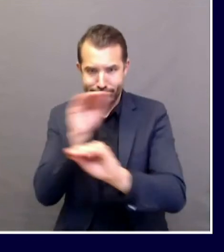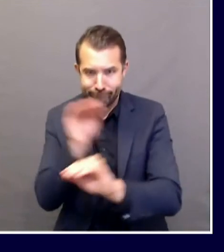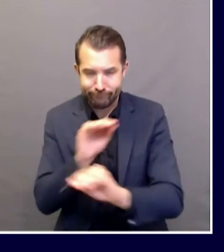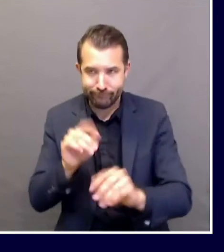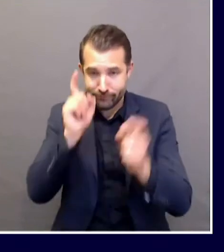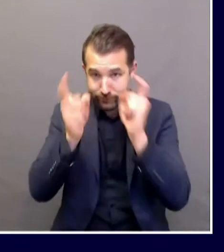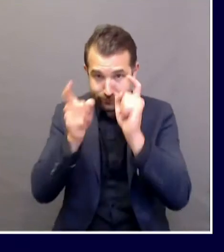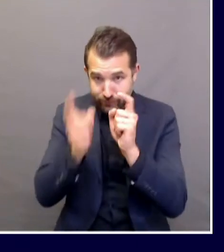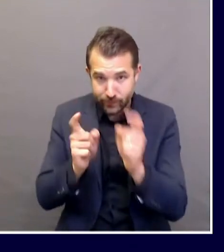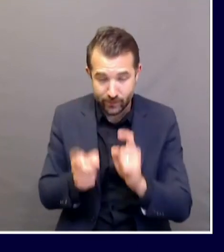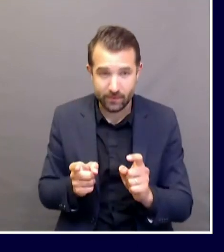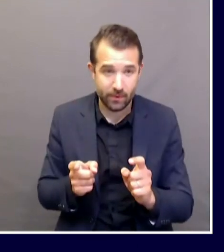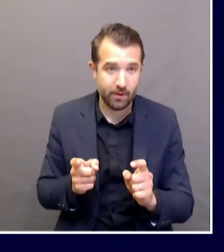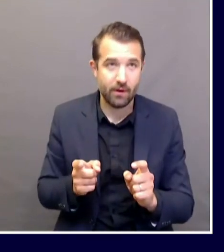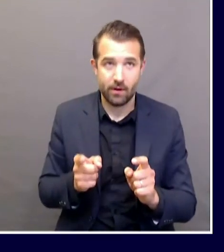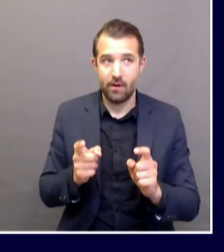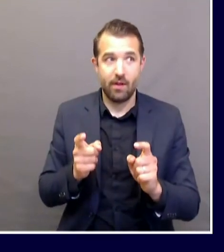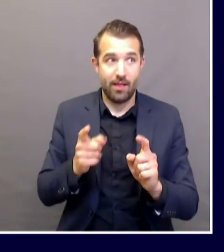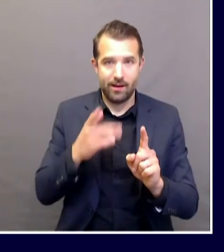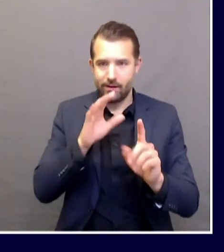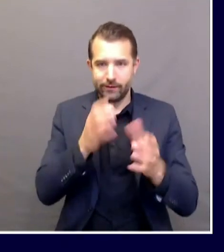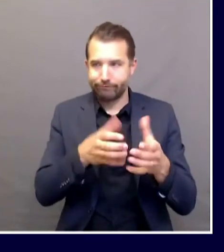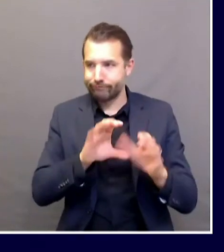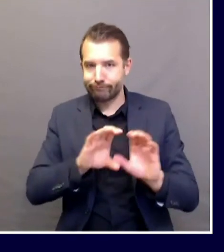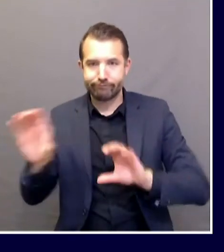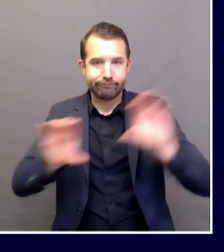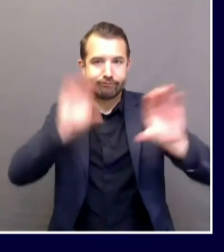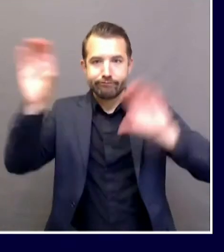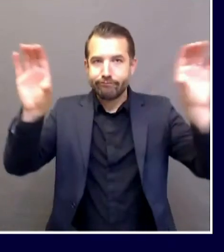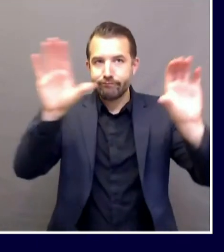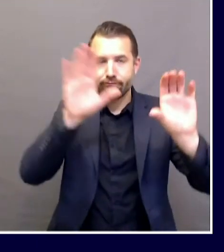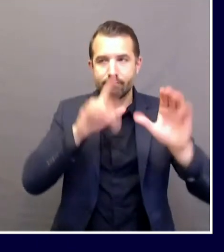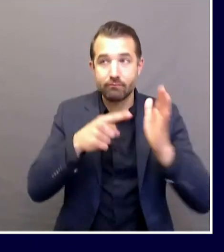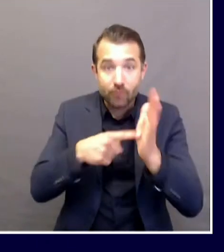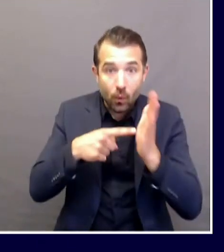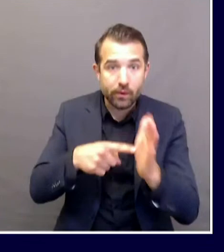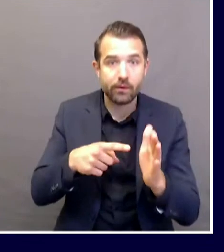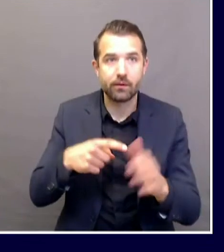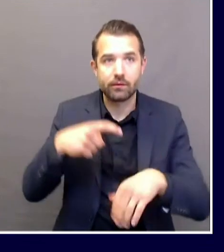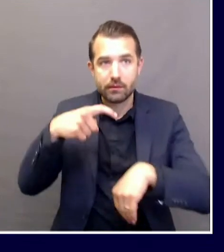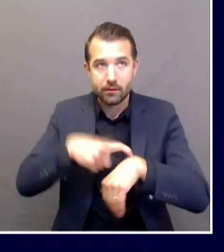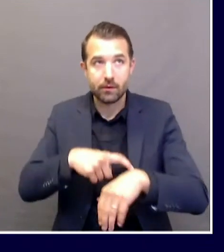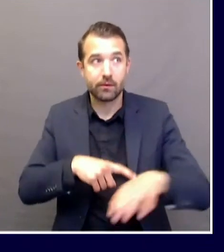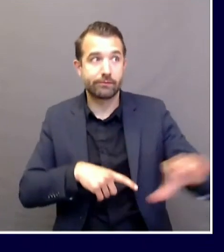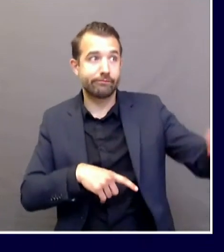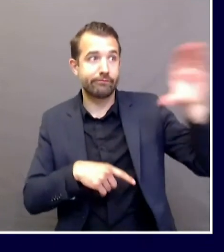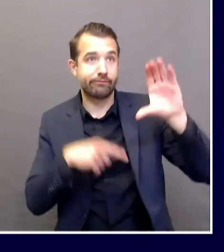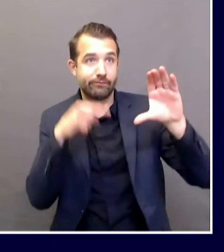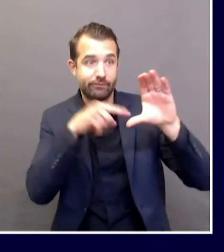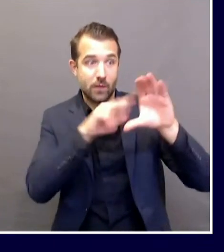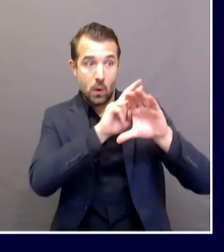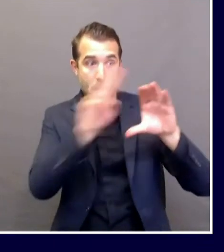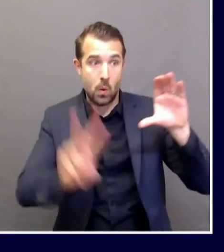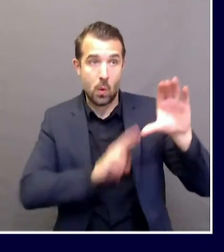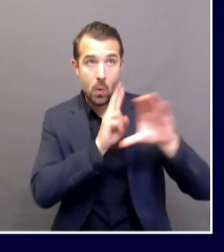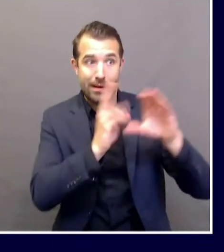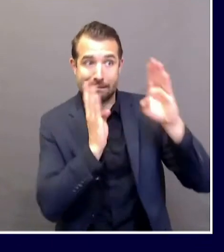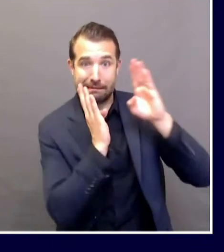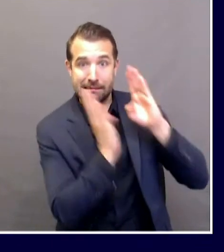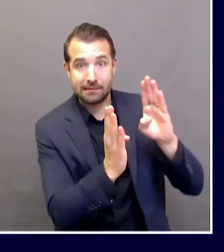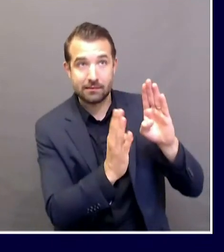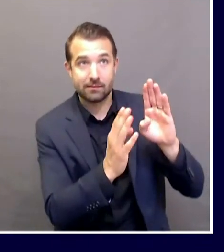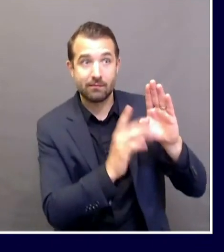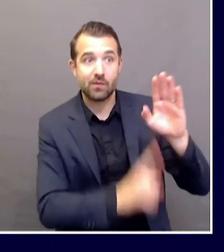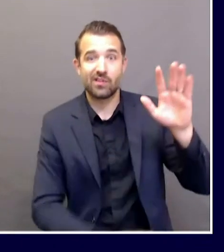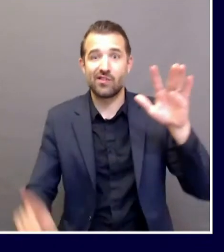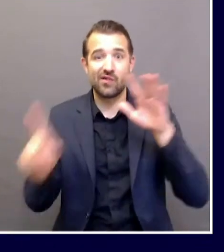lot already about unscheduled blocks of time. Just show up. We're talking a lot more with sites about hours that work